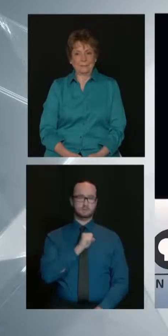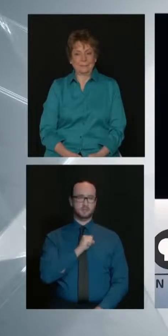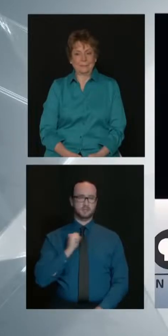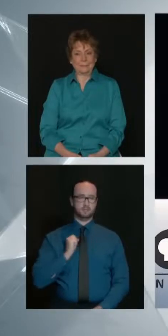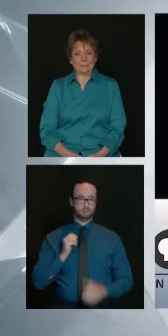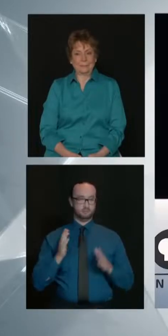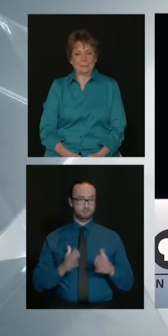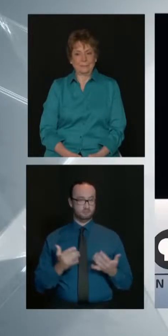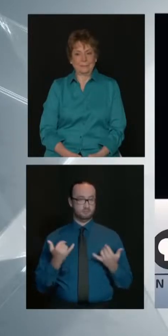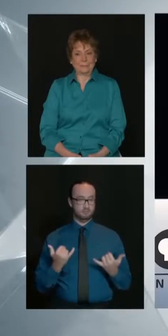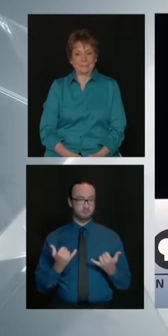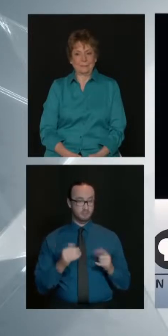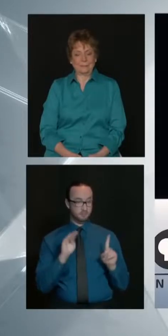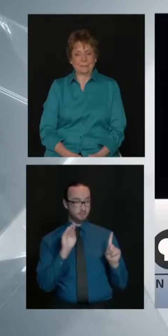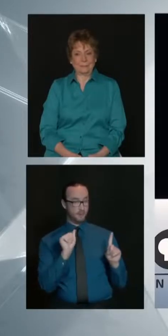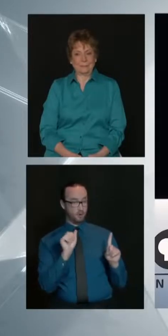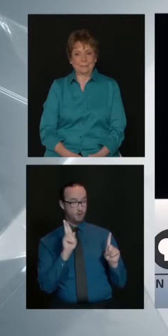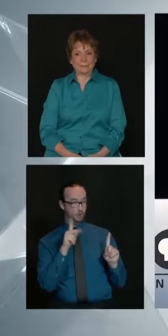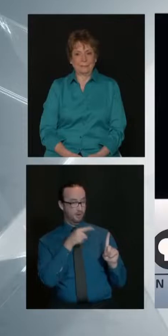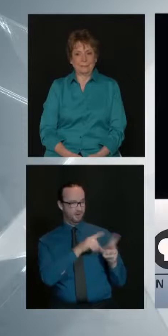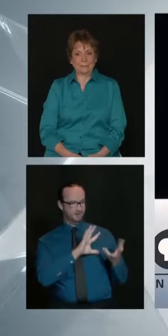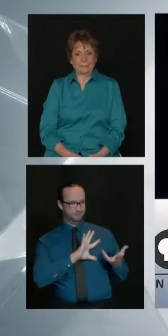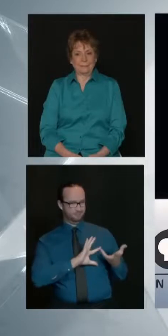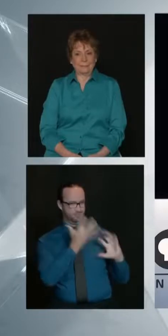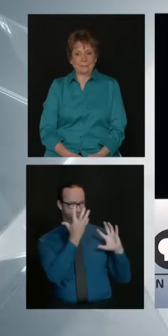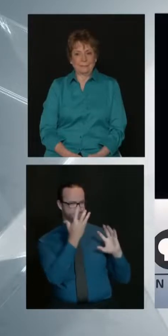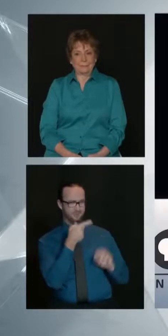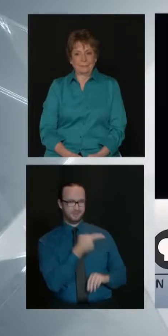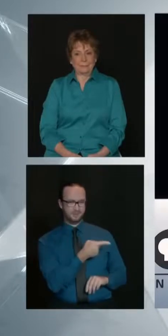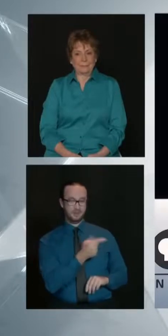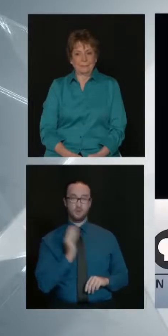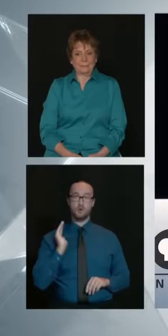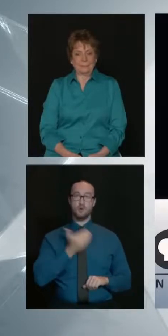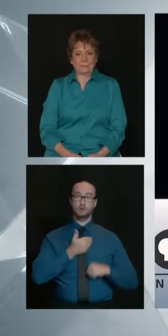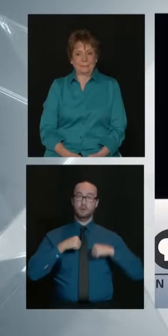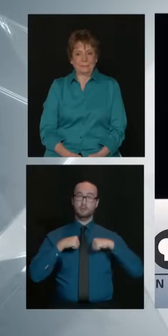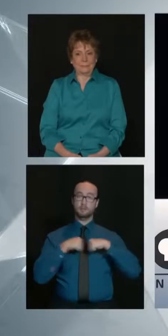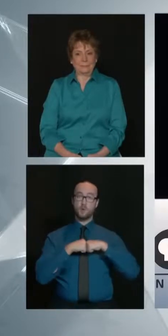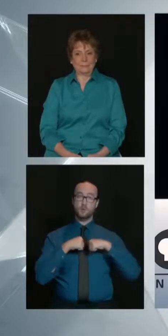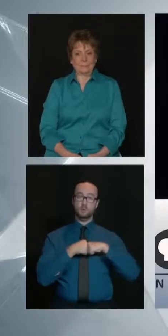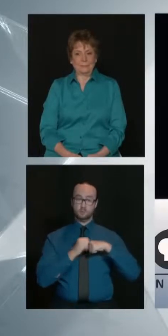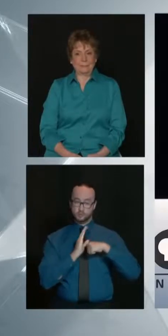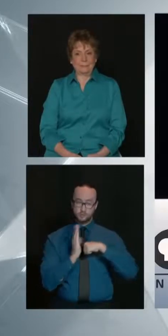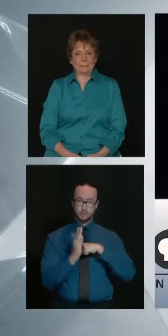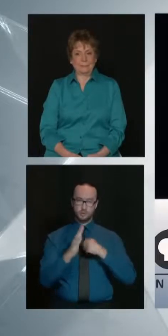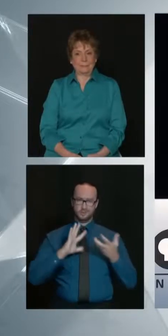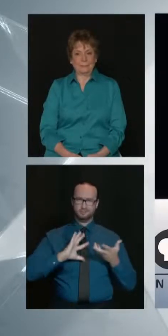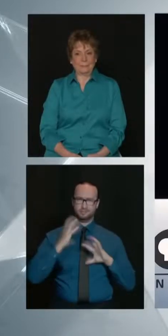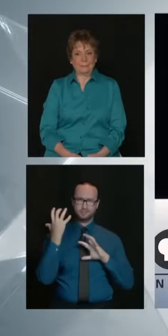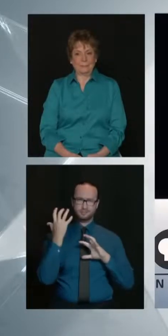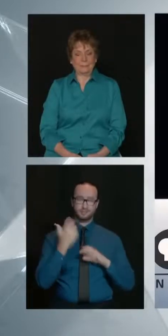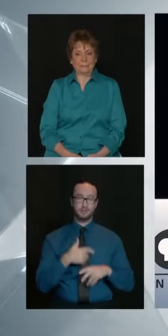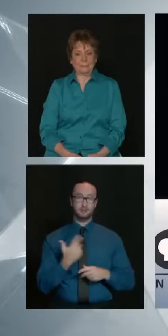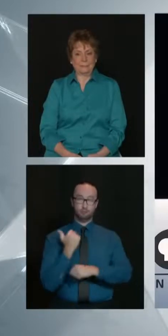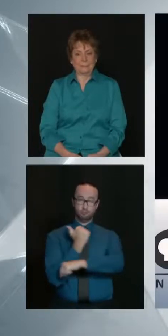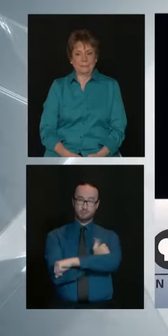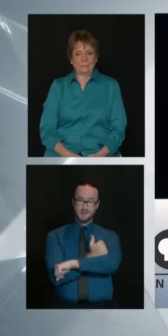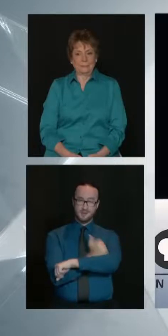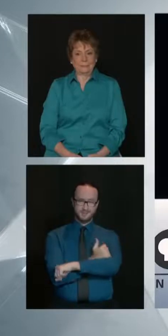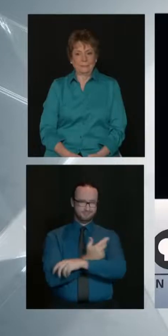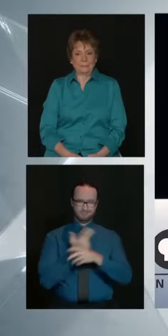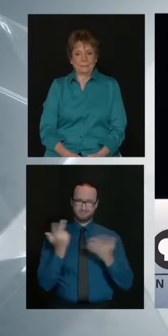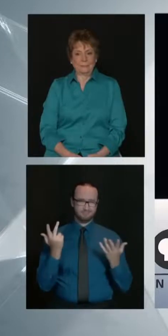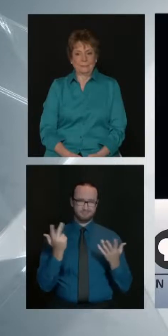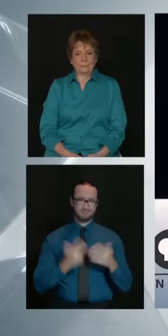up. Our border is in chaos. We've got drugs and illegal aliens just pouring in. Crime is up.